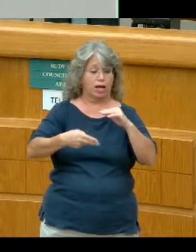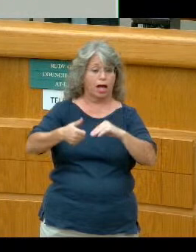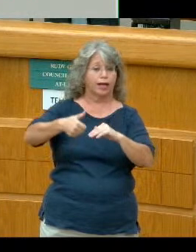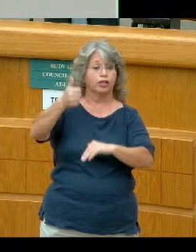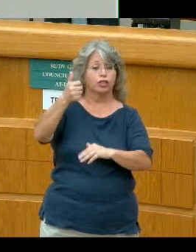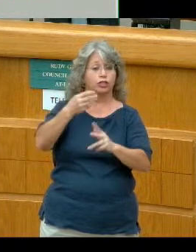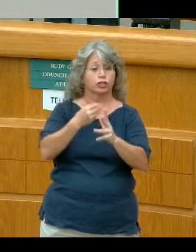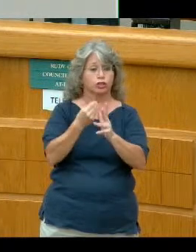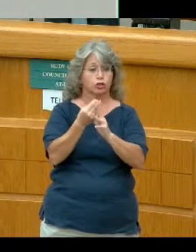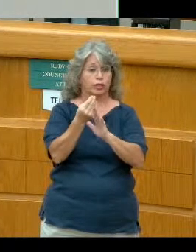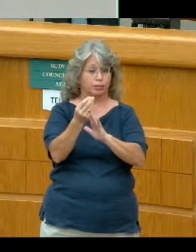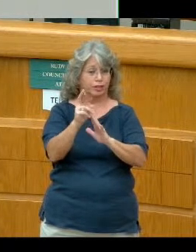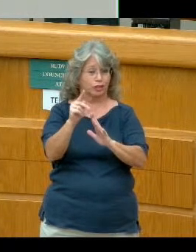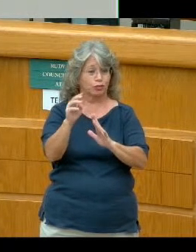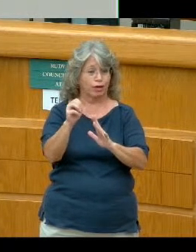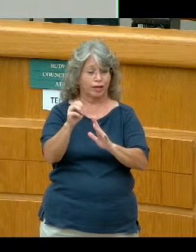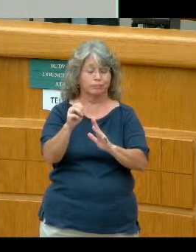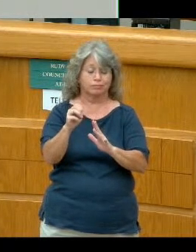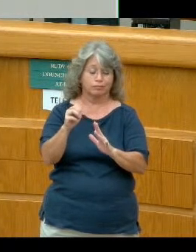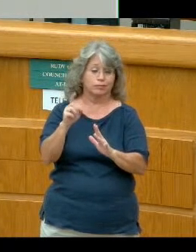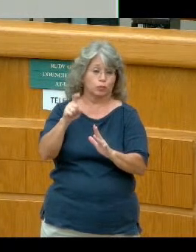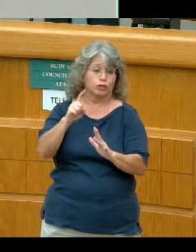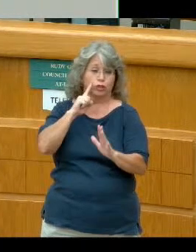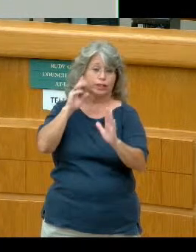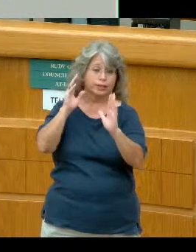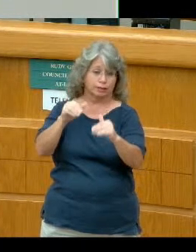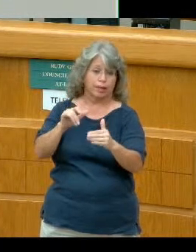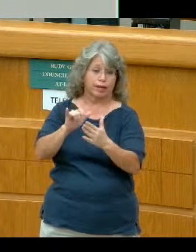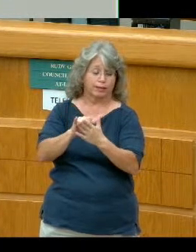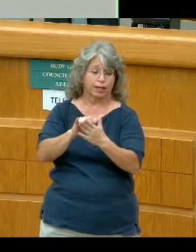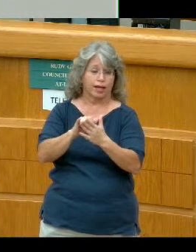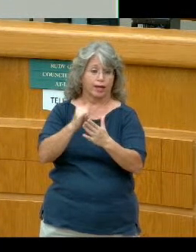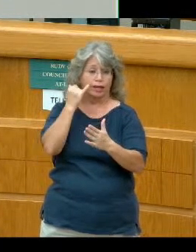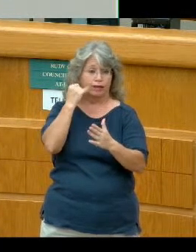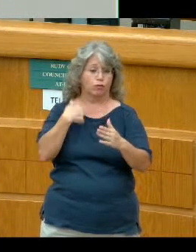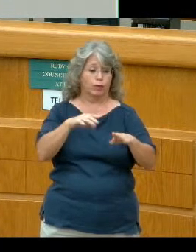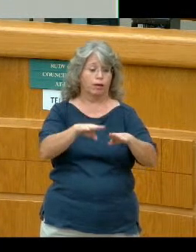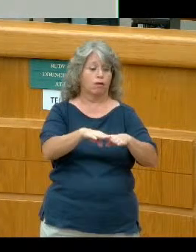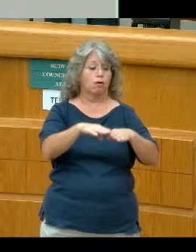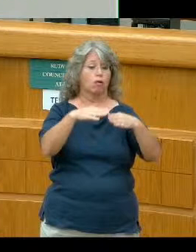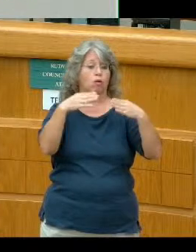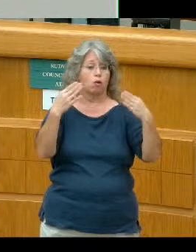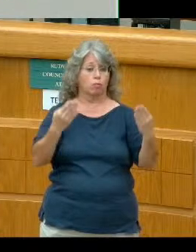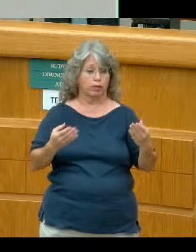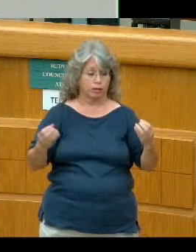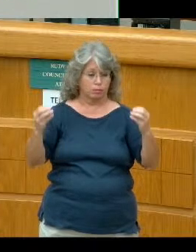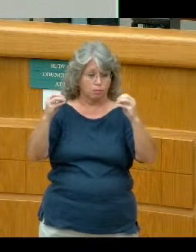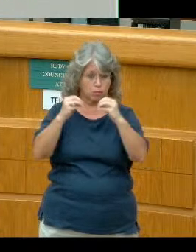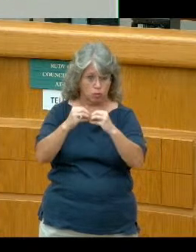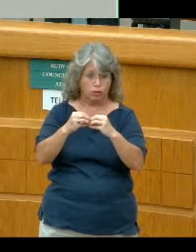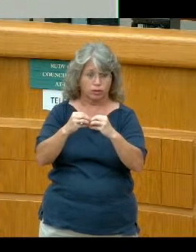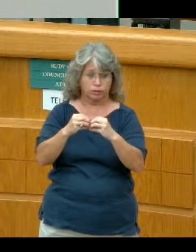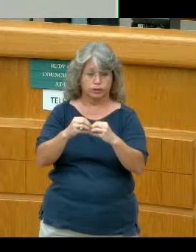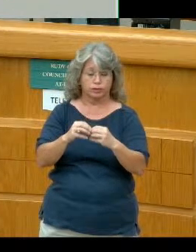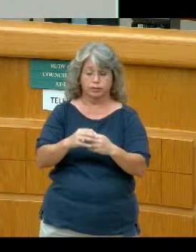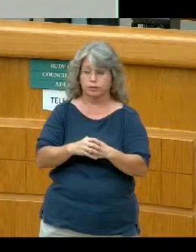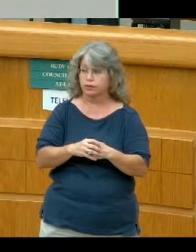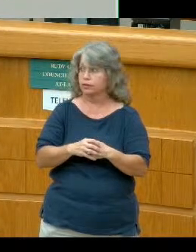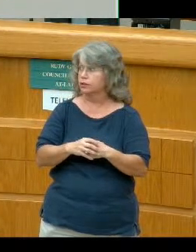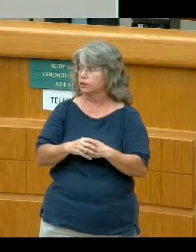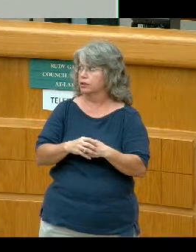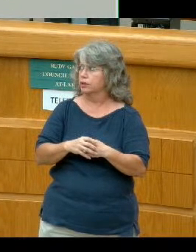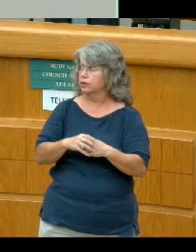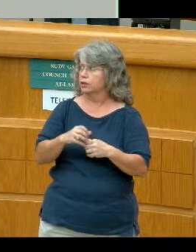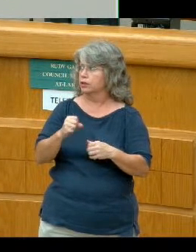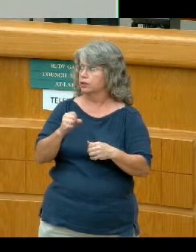which should not be an unexpected phenomenon associated with backing off on all the things we've been doing to try to decrease the transmission